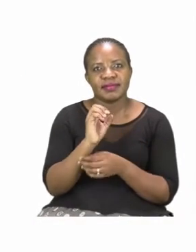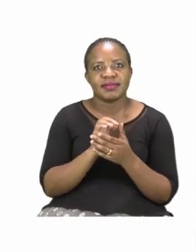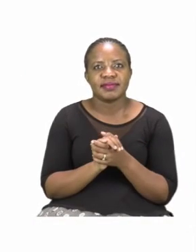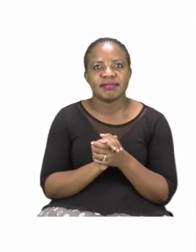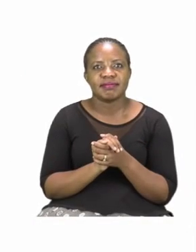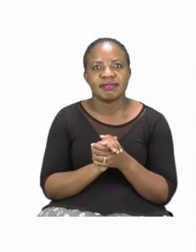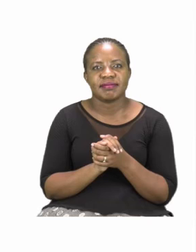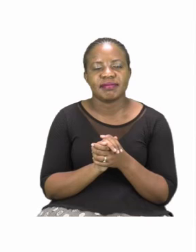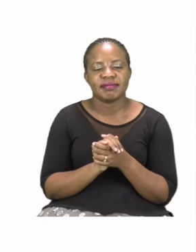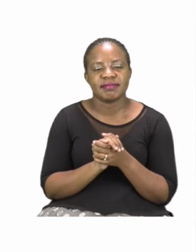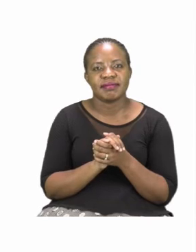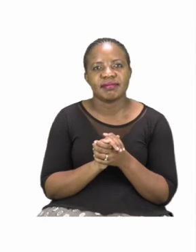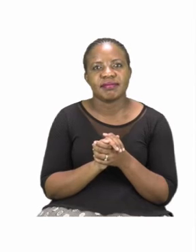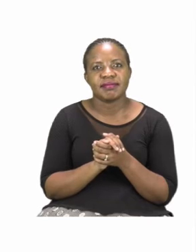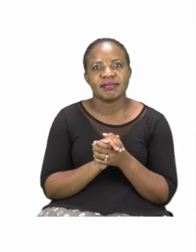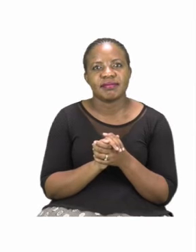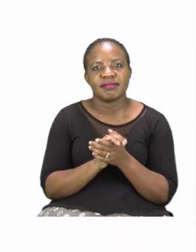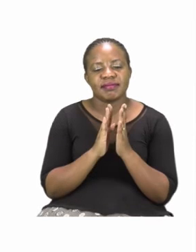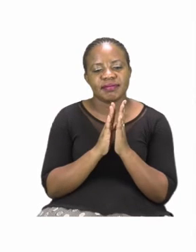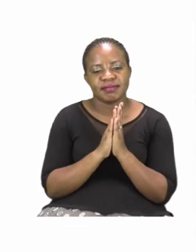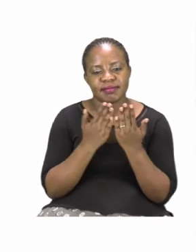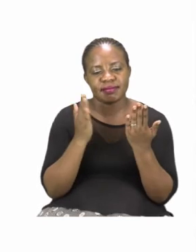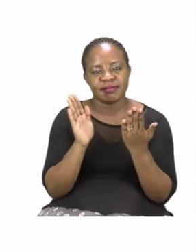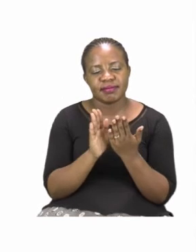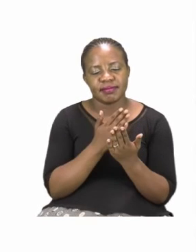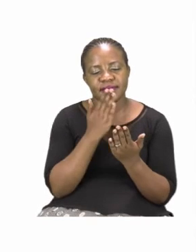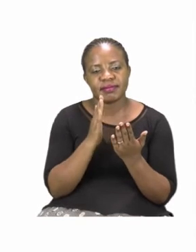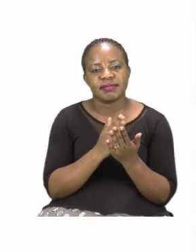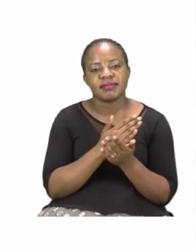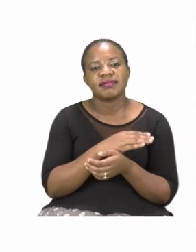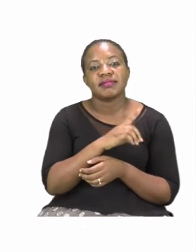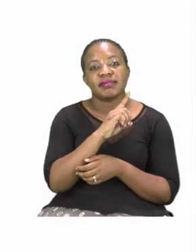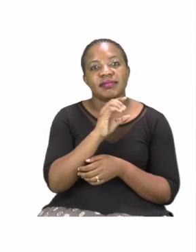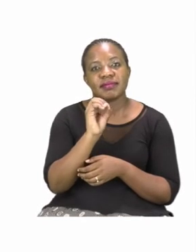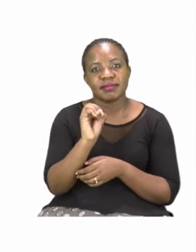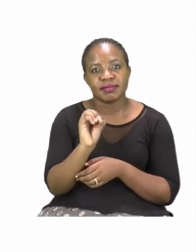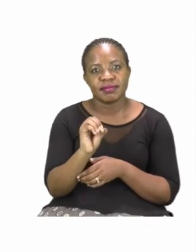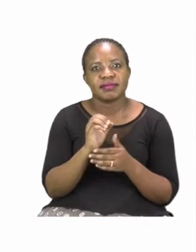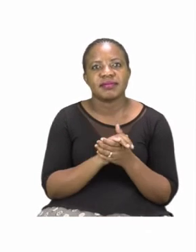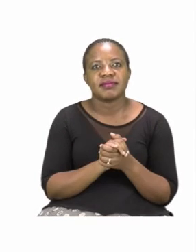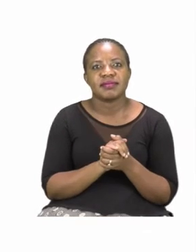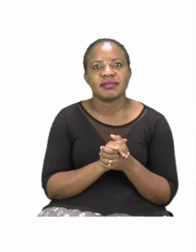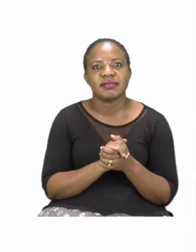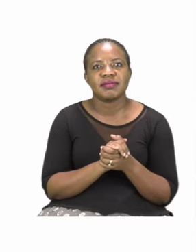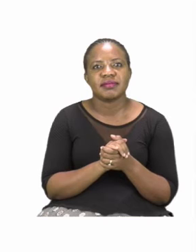what? Head. Show me your nose. Show me your eyes. Show me your mouth. Show me your eyebrows.